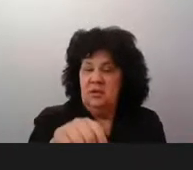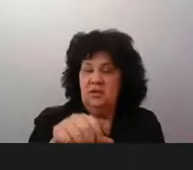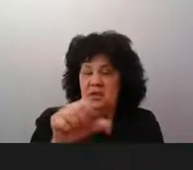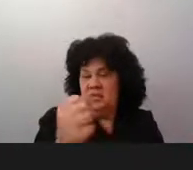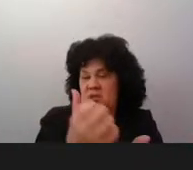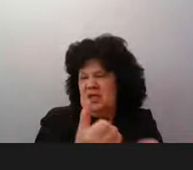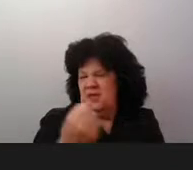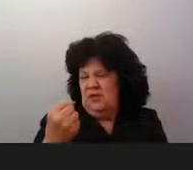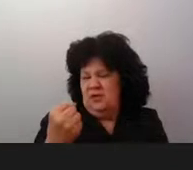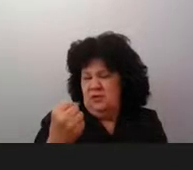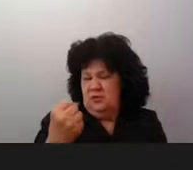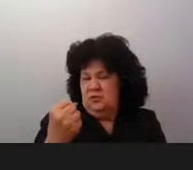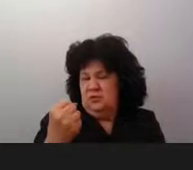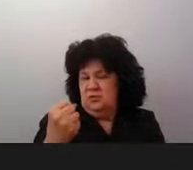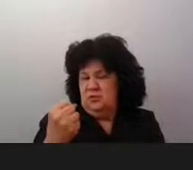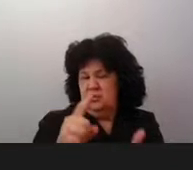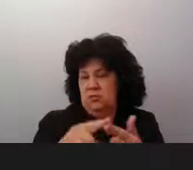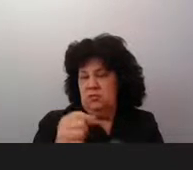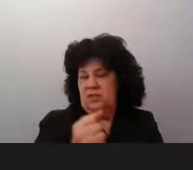to expand their skill set.